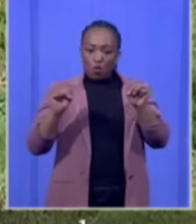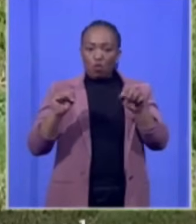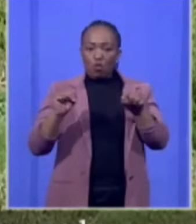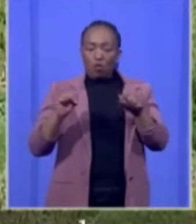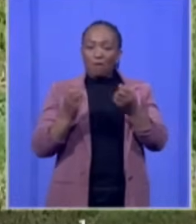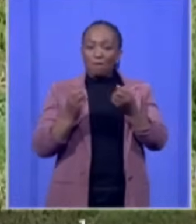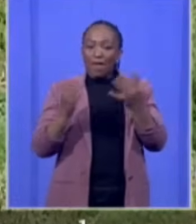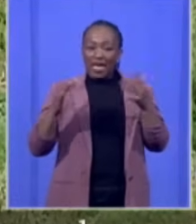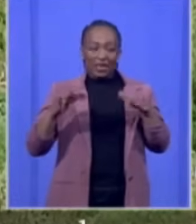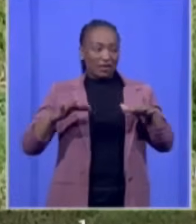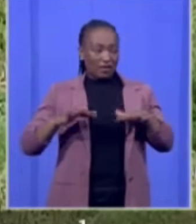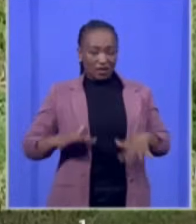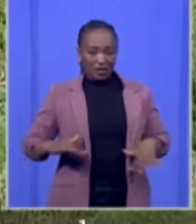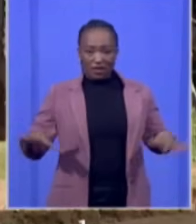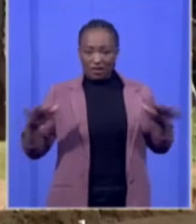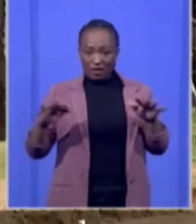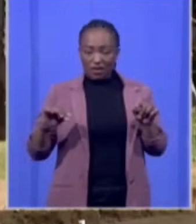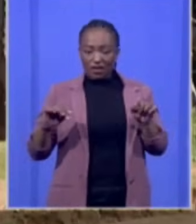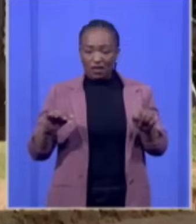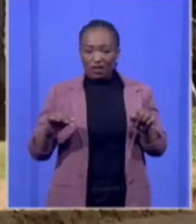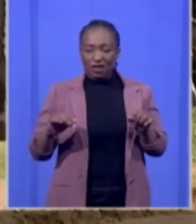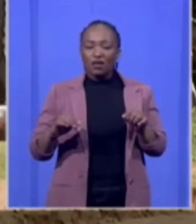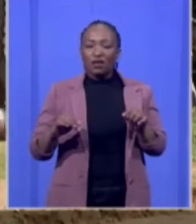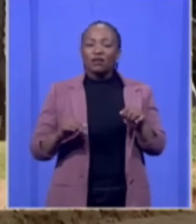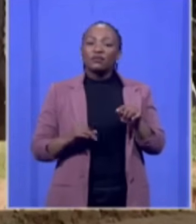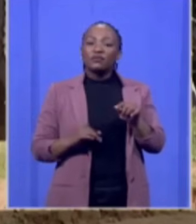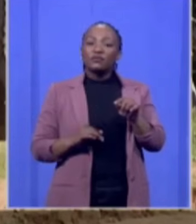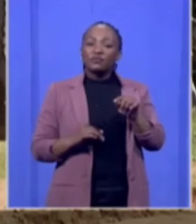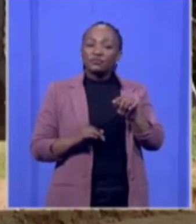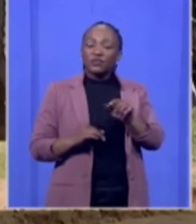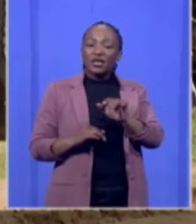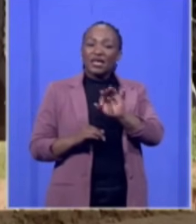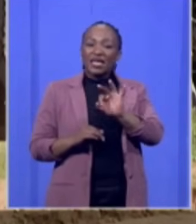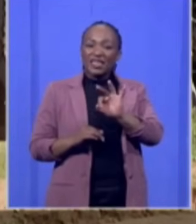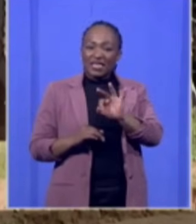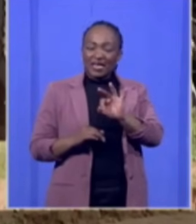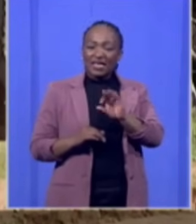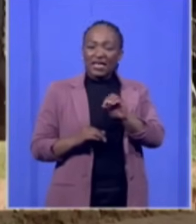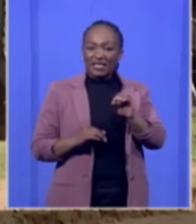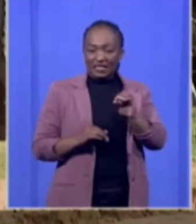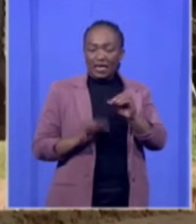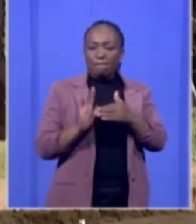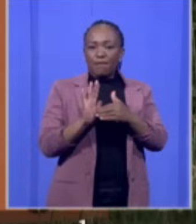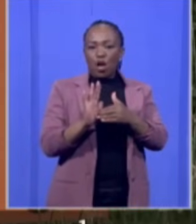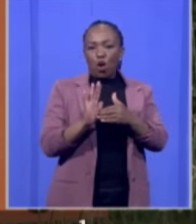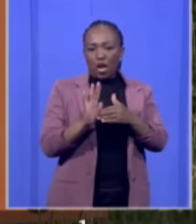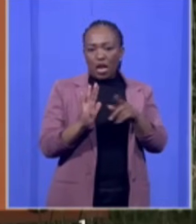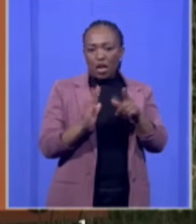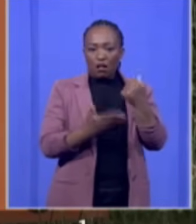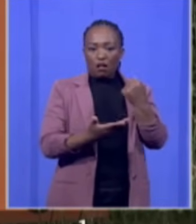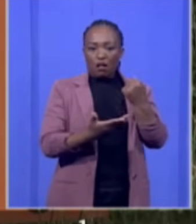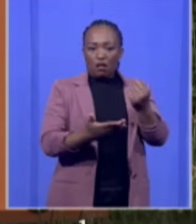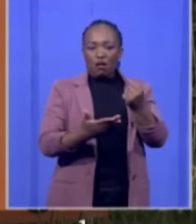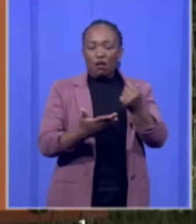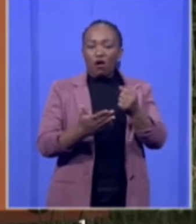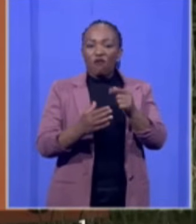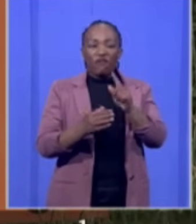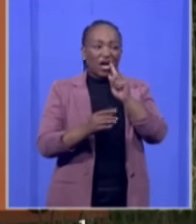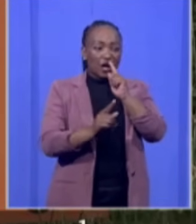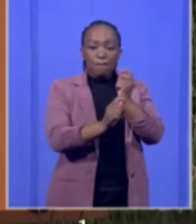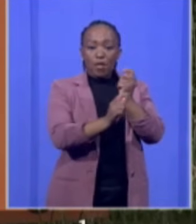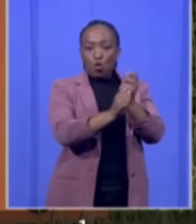57. Mangaung e tla sebedisa diranta tse dimilione tse 300 selemong sena sa ditjhelete ho ntlafatsa metsi ena ya